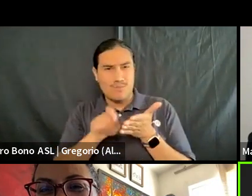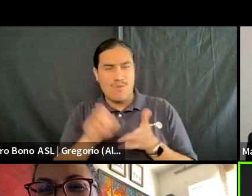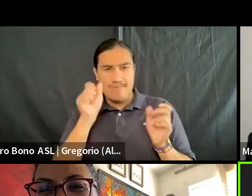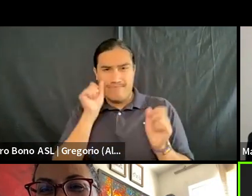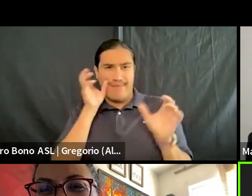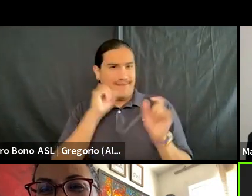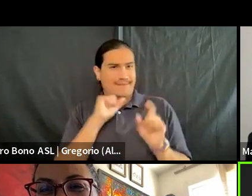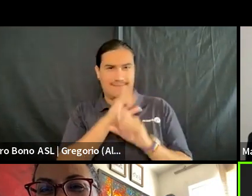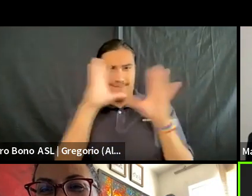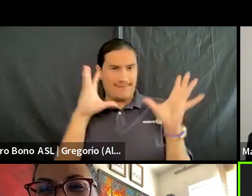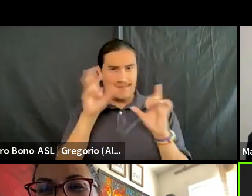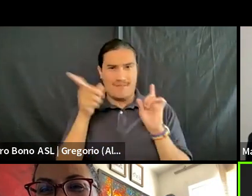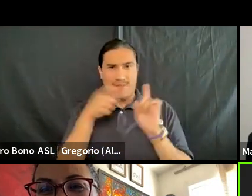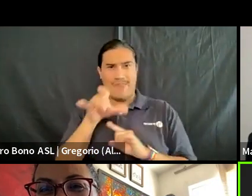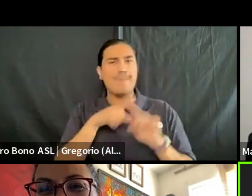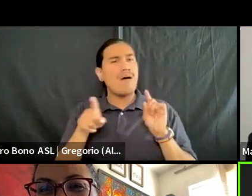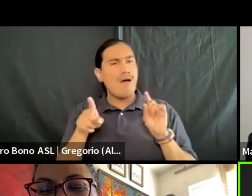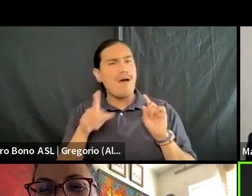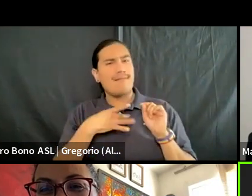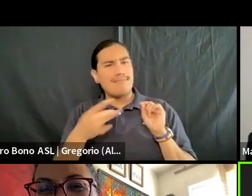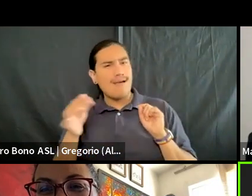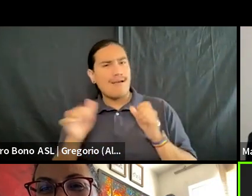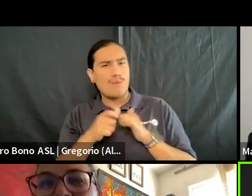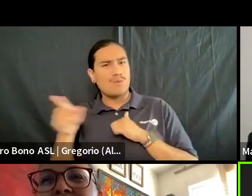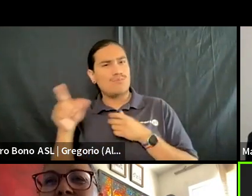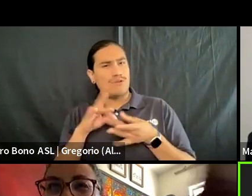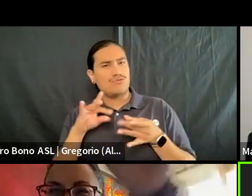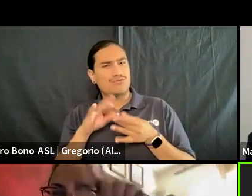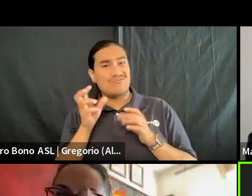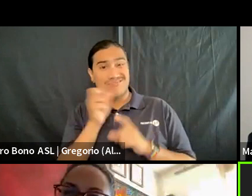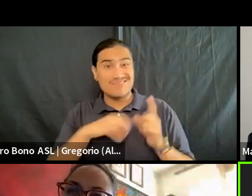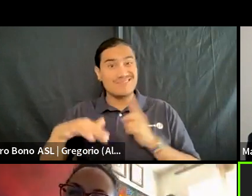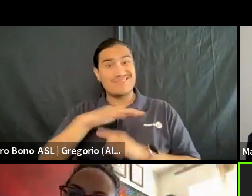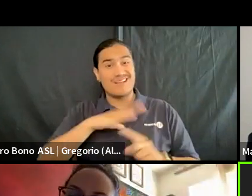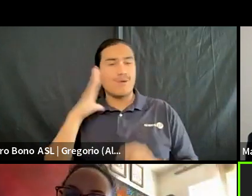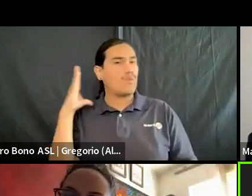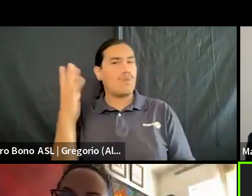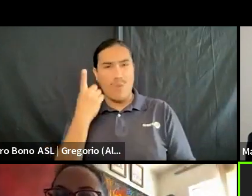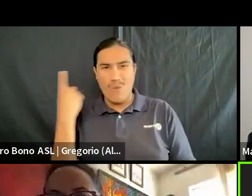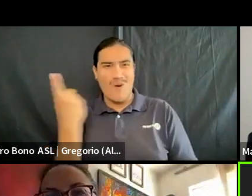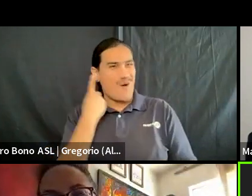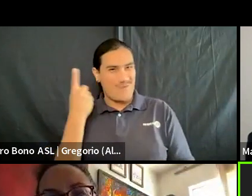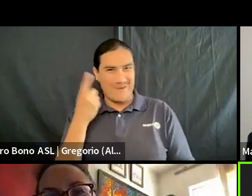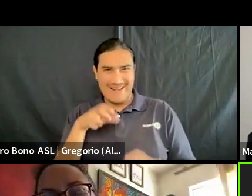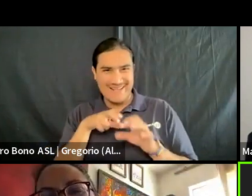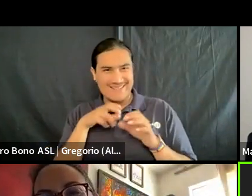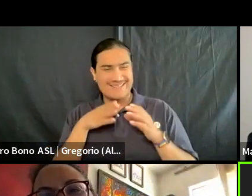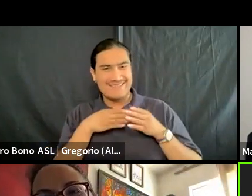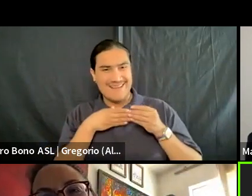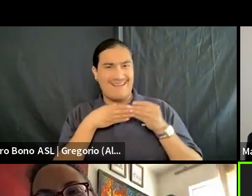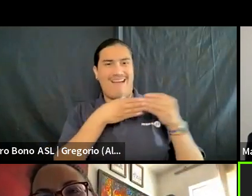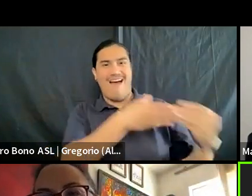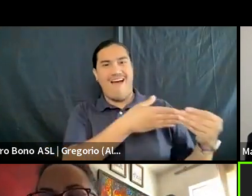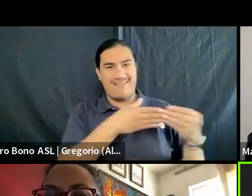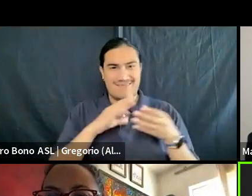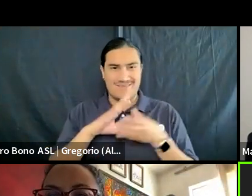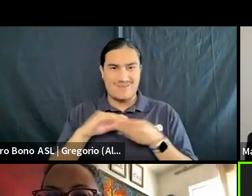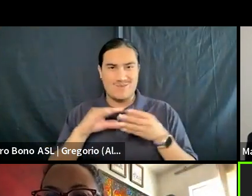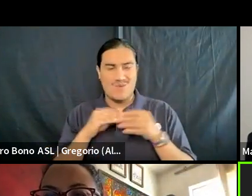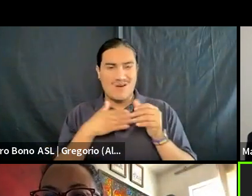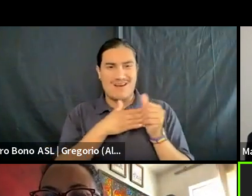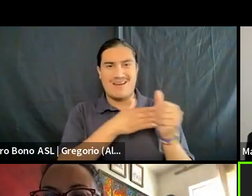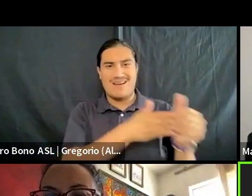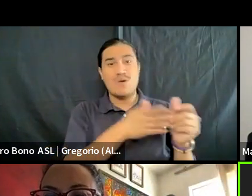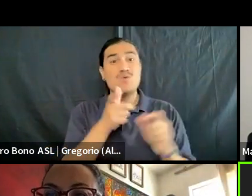But I like how you mentioned how the setting will always kind of drive a story, like who are the people in